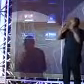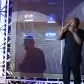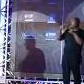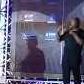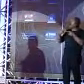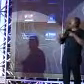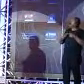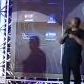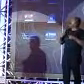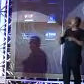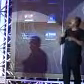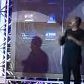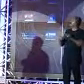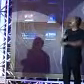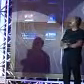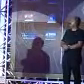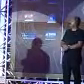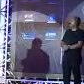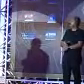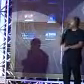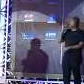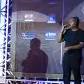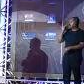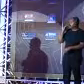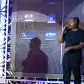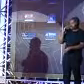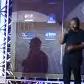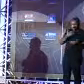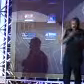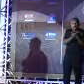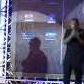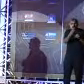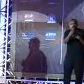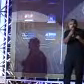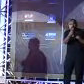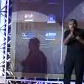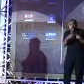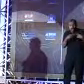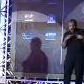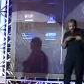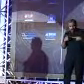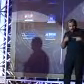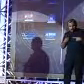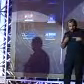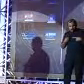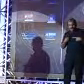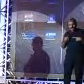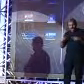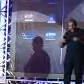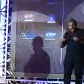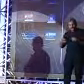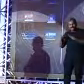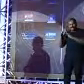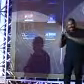hour, he said there. And he called them artificial because they were changing so quickly.